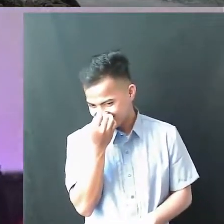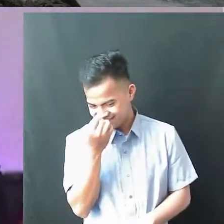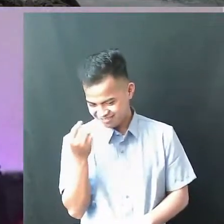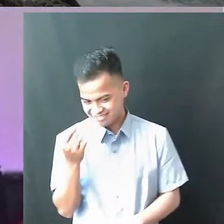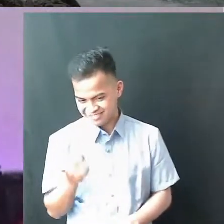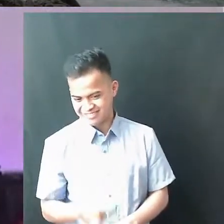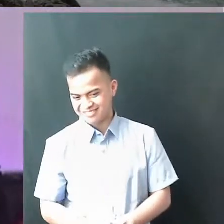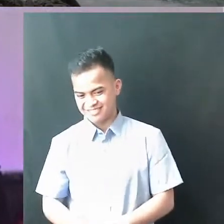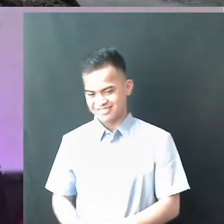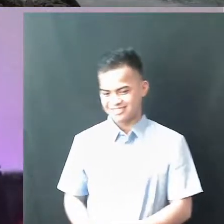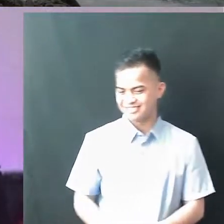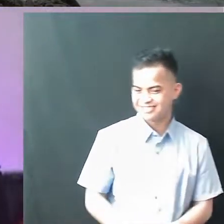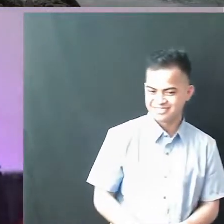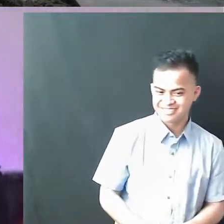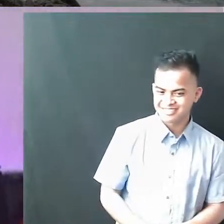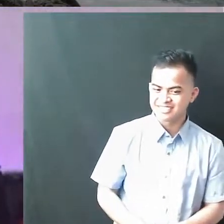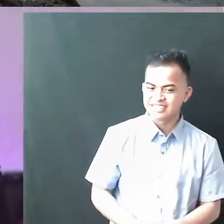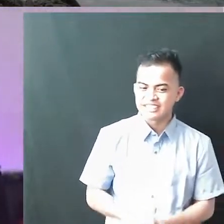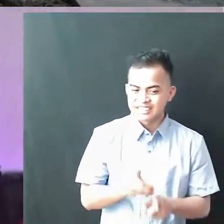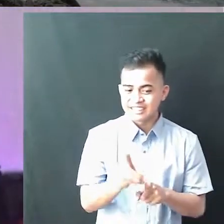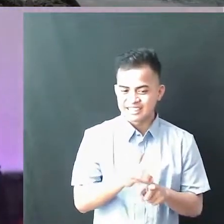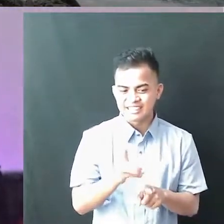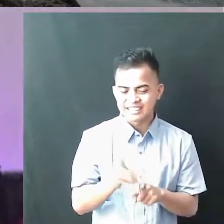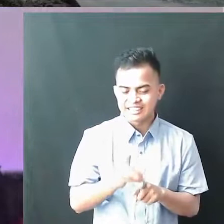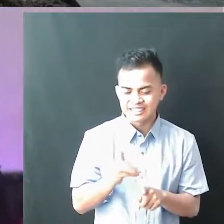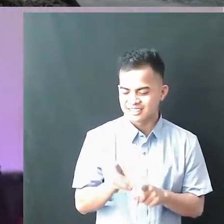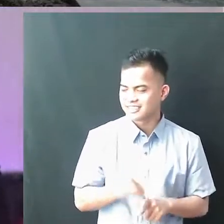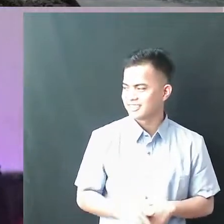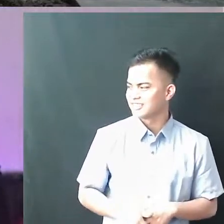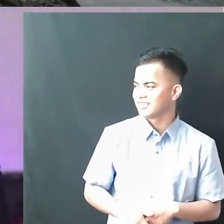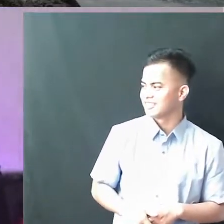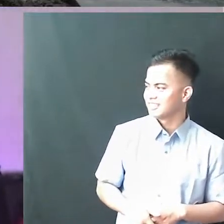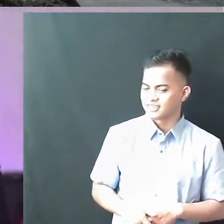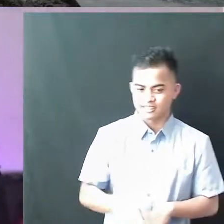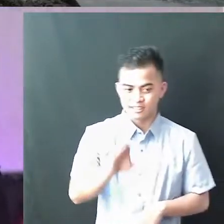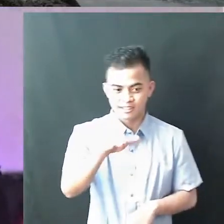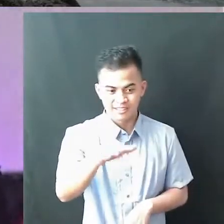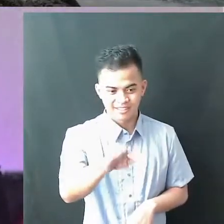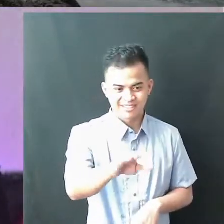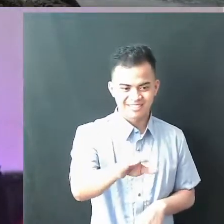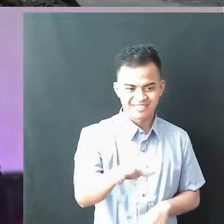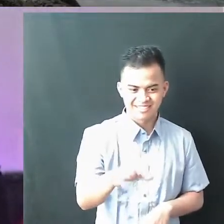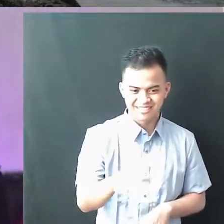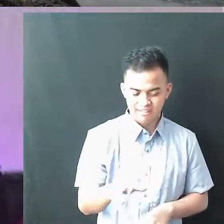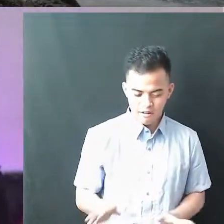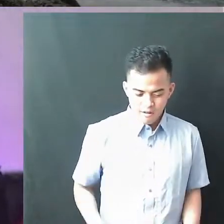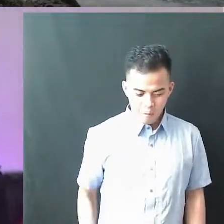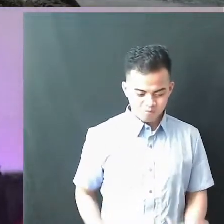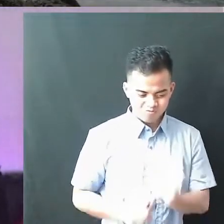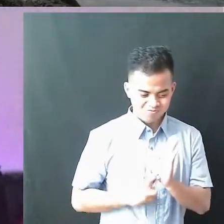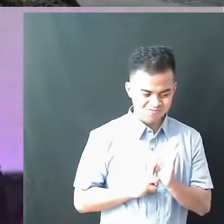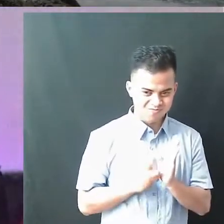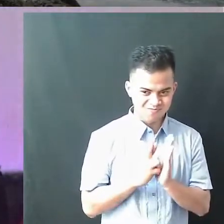To live in the flesh. For if you live in the flesh, you shall die. But if through